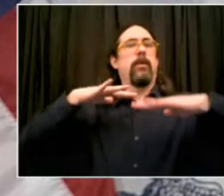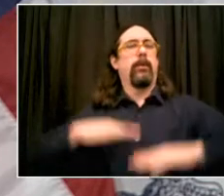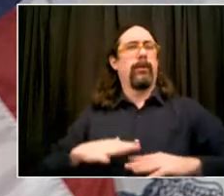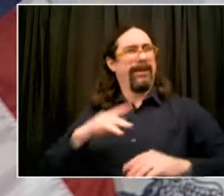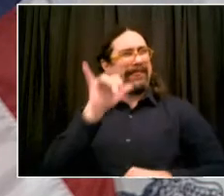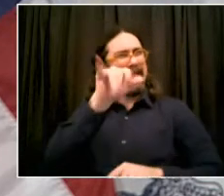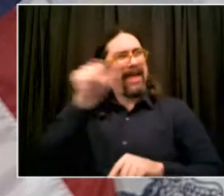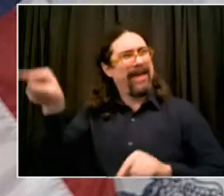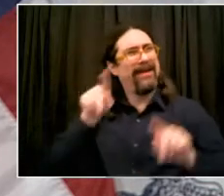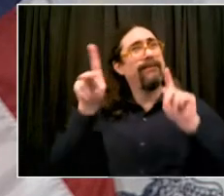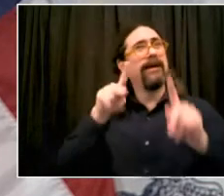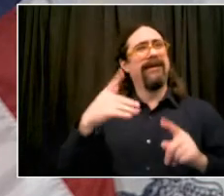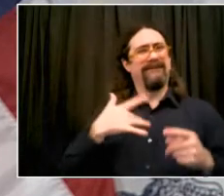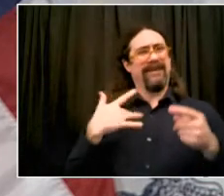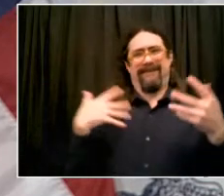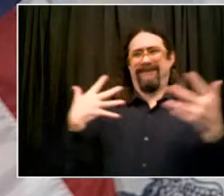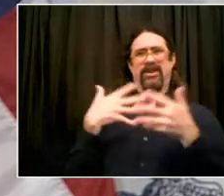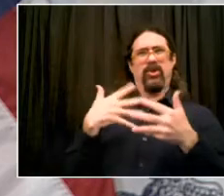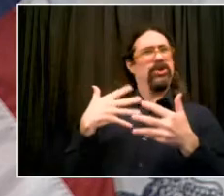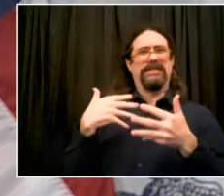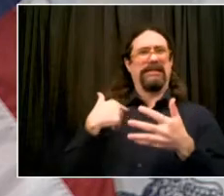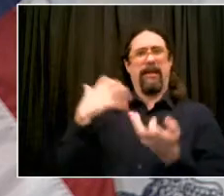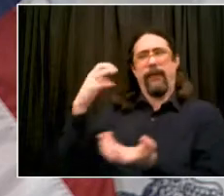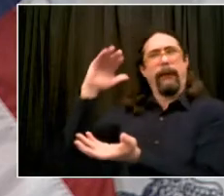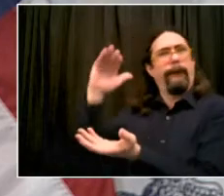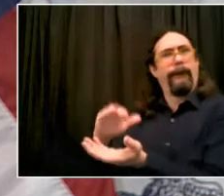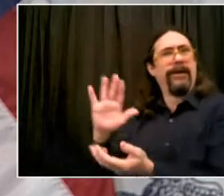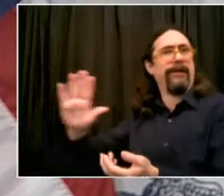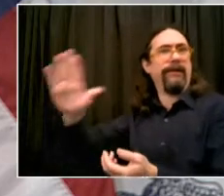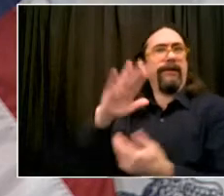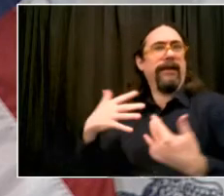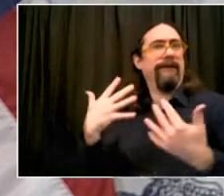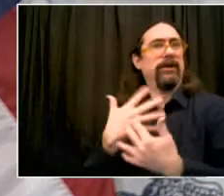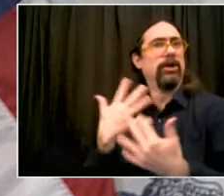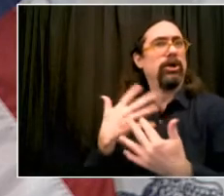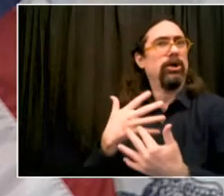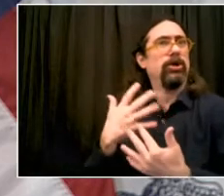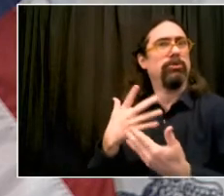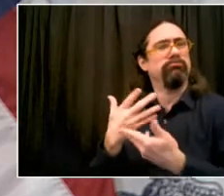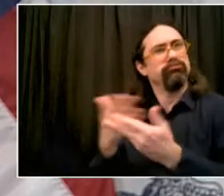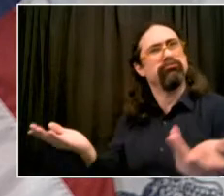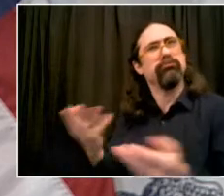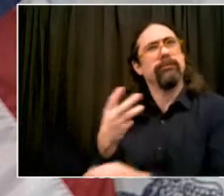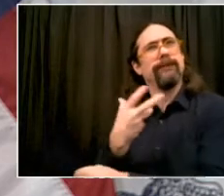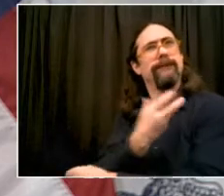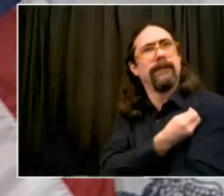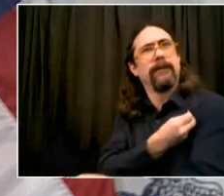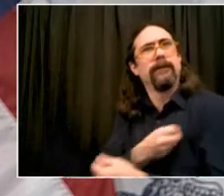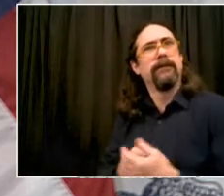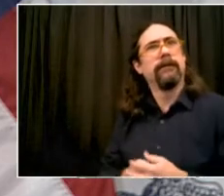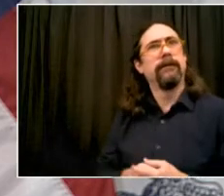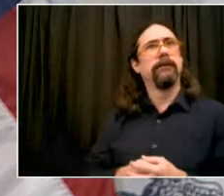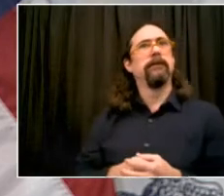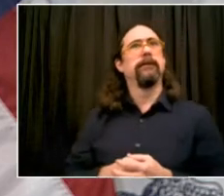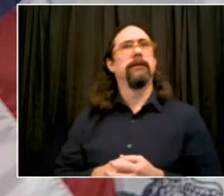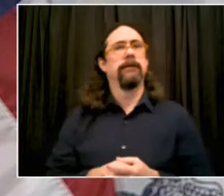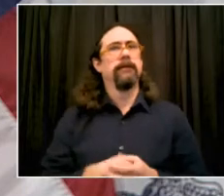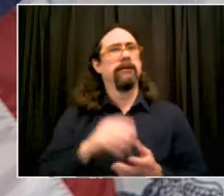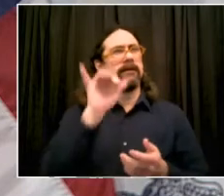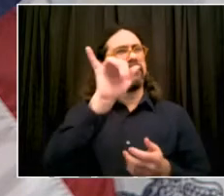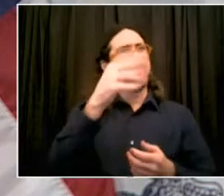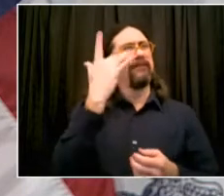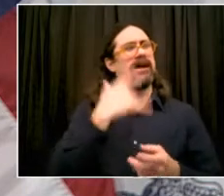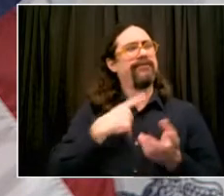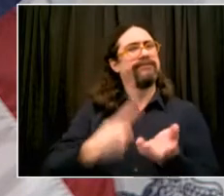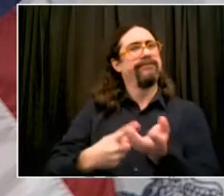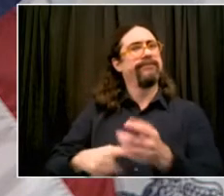second doses as first doses so we can reach a lot more people. And we clearly need a hell of a lot more supply because